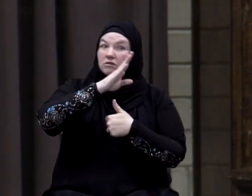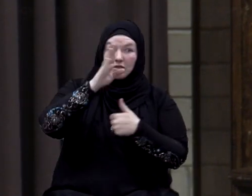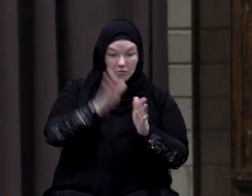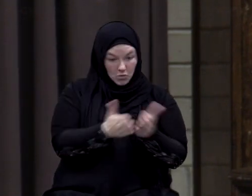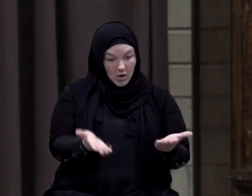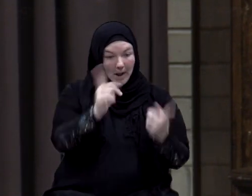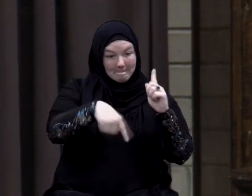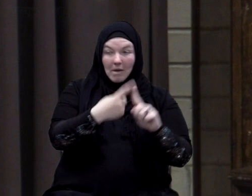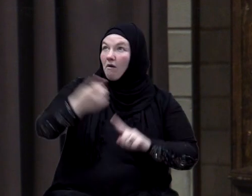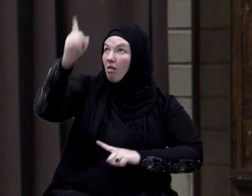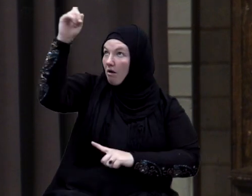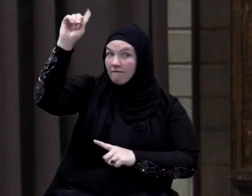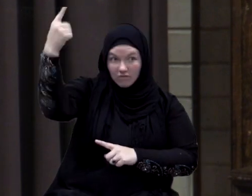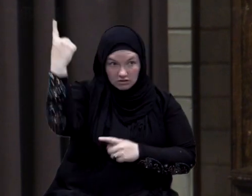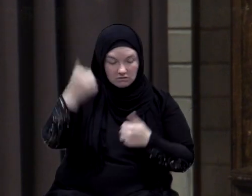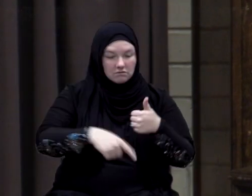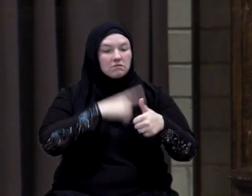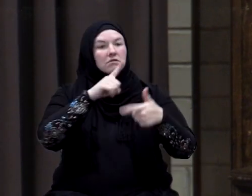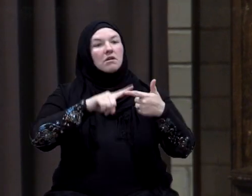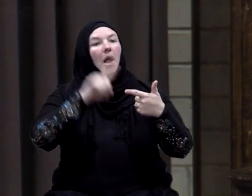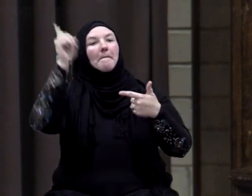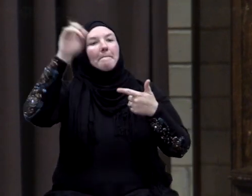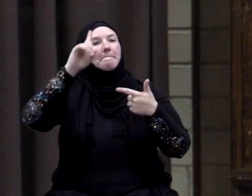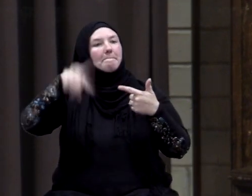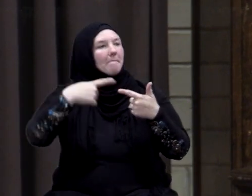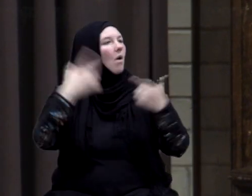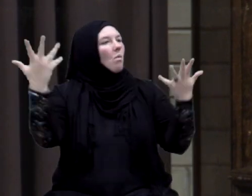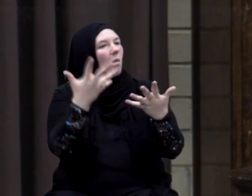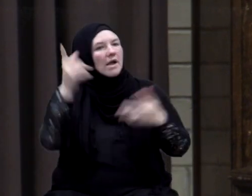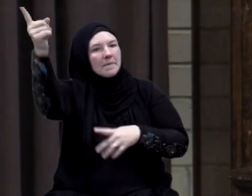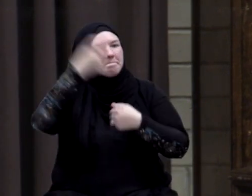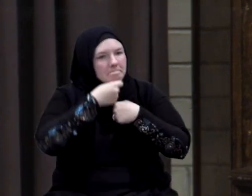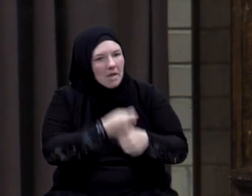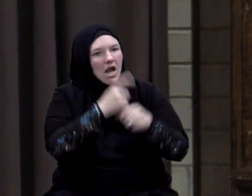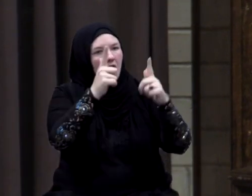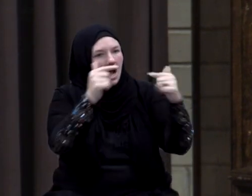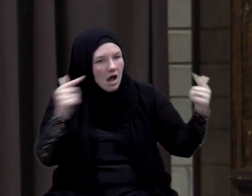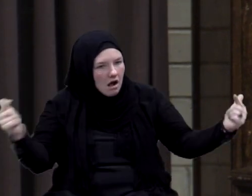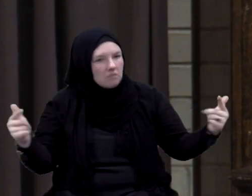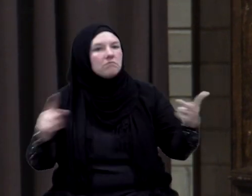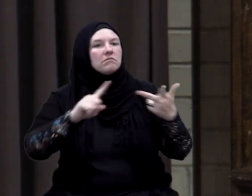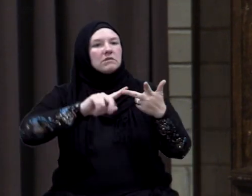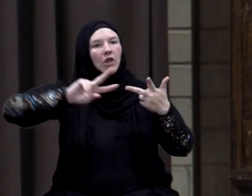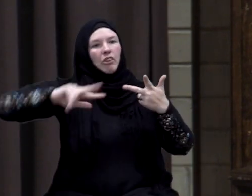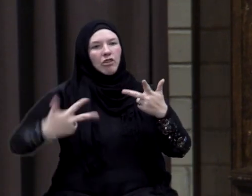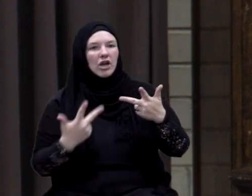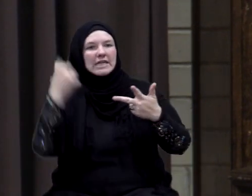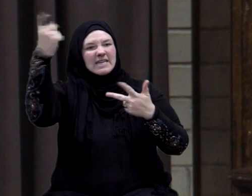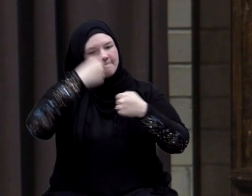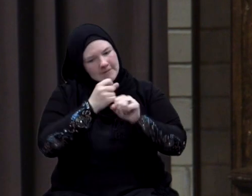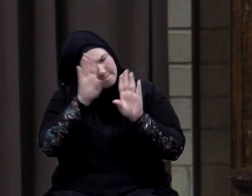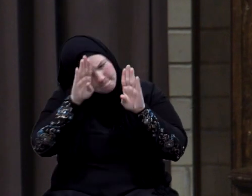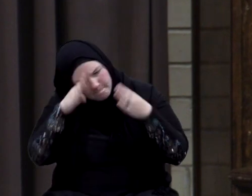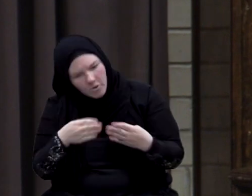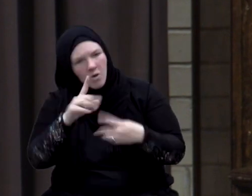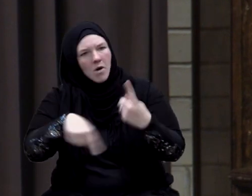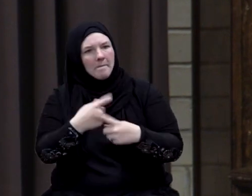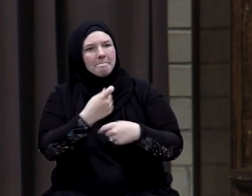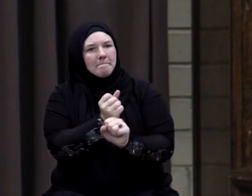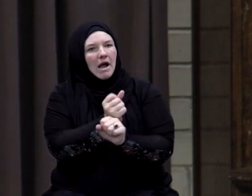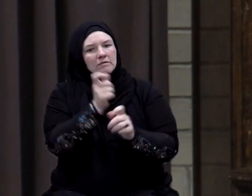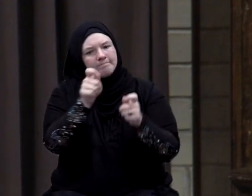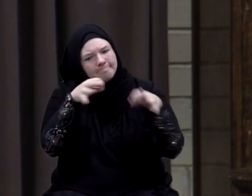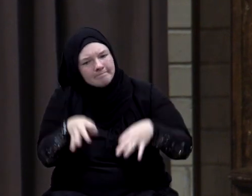So the Quran starts off with the praise of Allah. Bismillah ar-Rahman